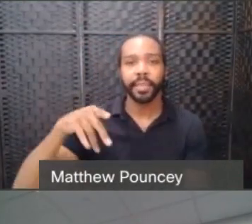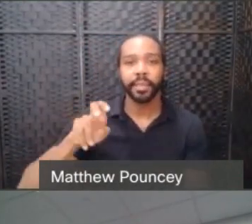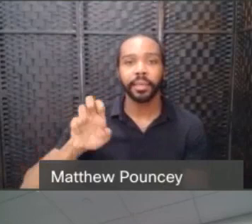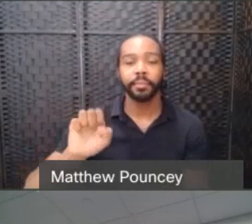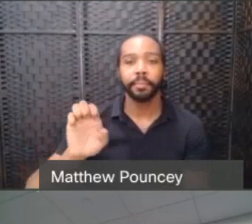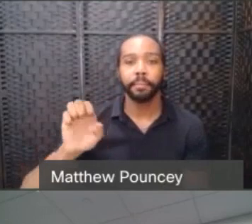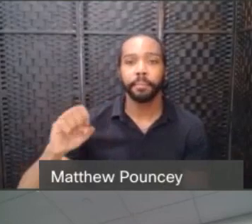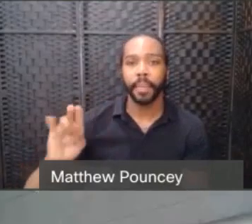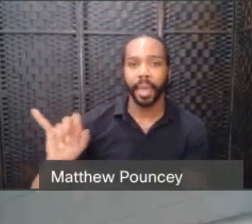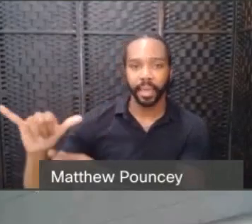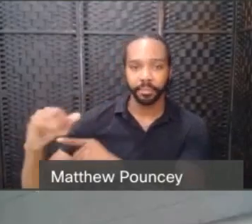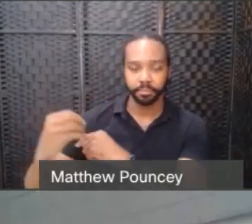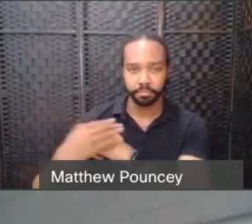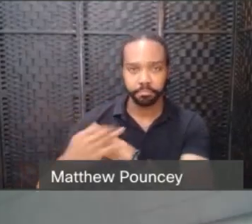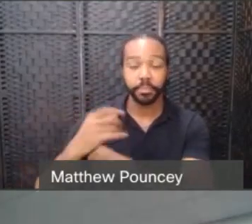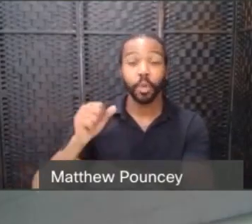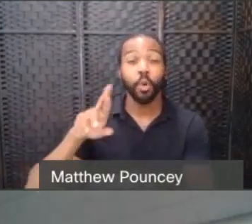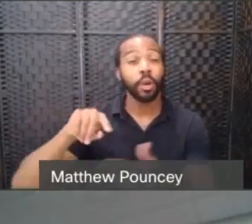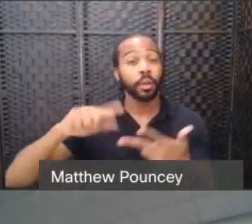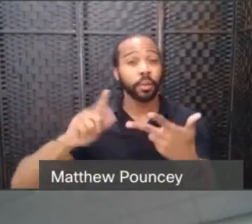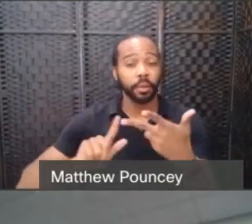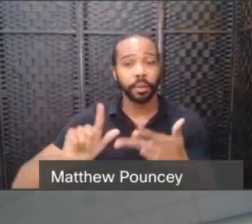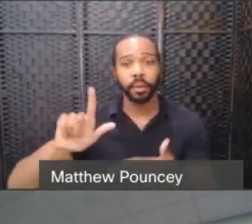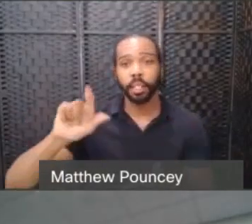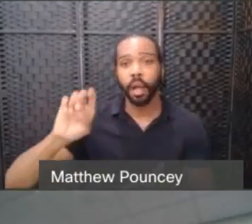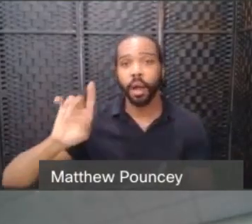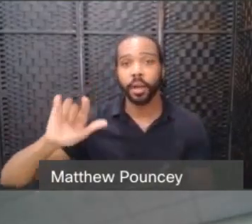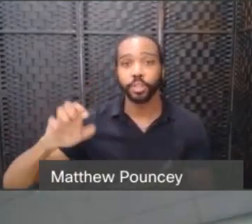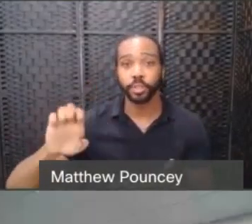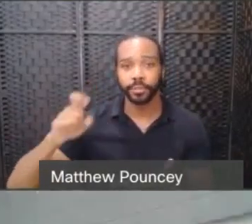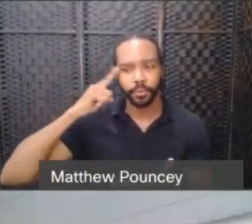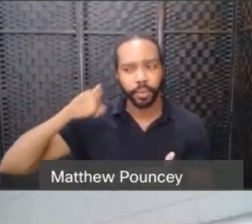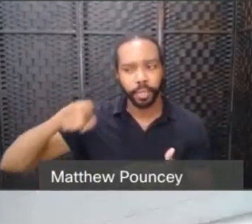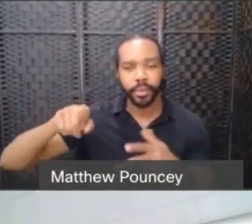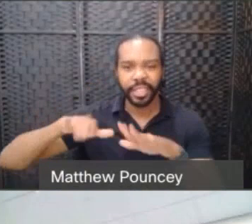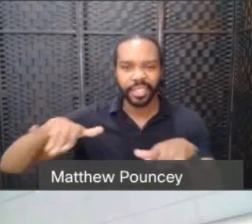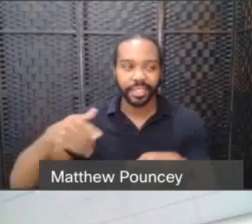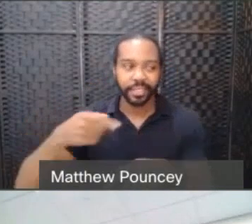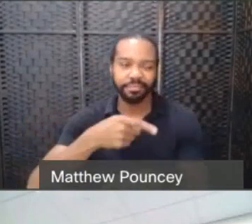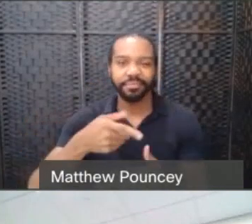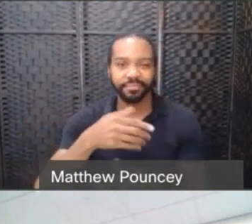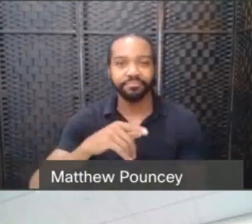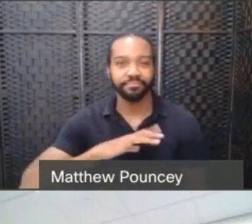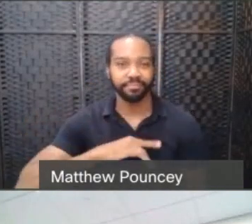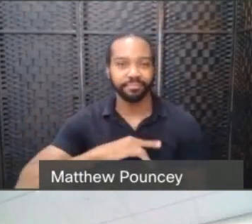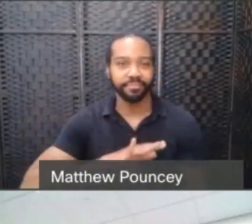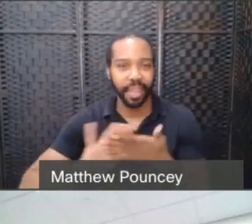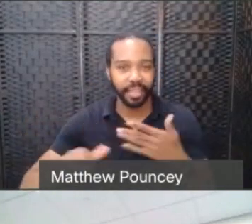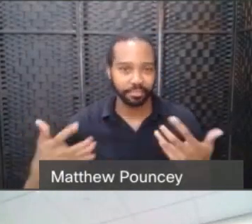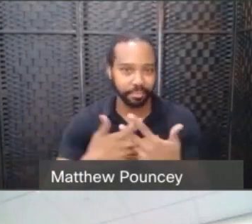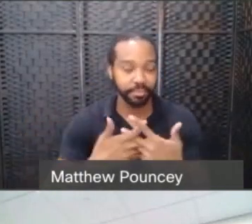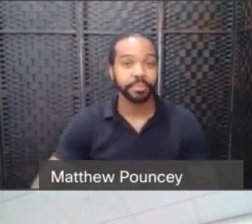or Great Wolf Lodge for those folks that have kids. We know kids love that place. And then the third thing